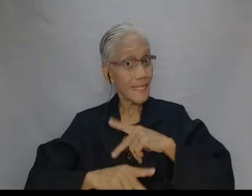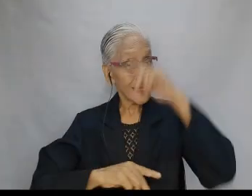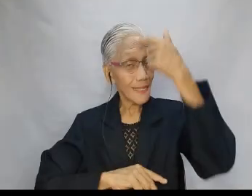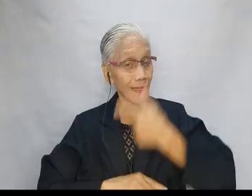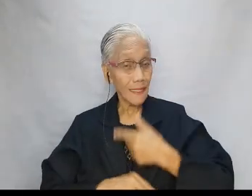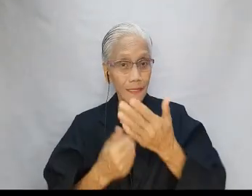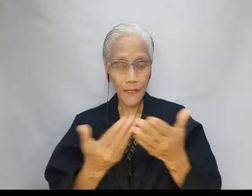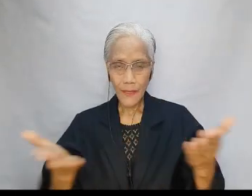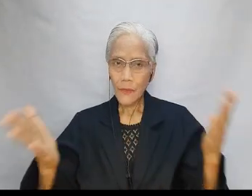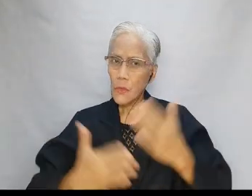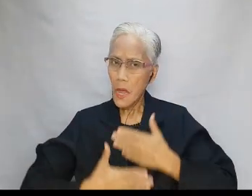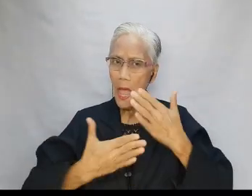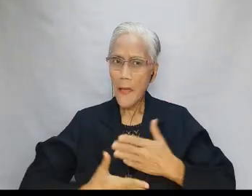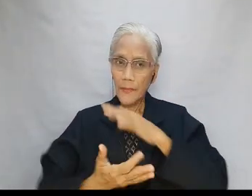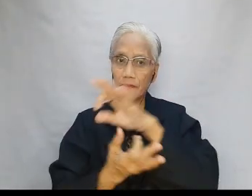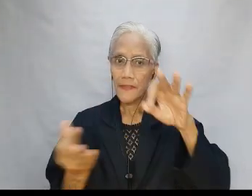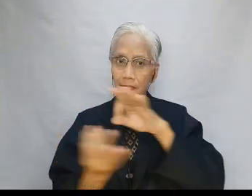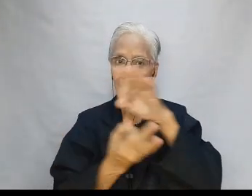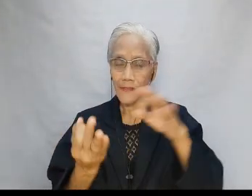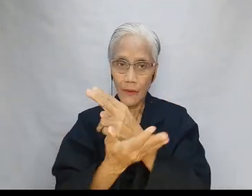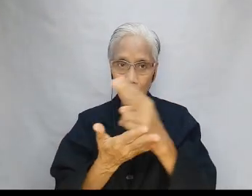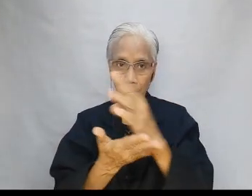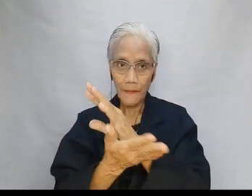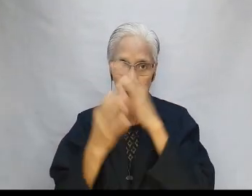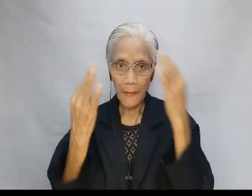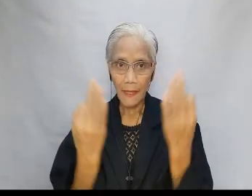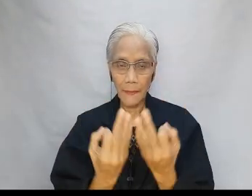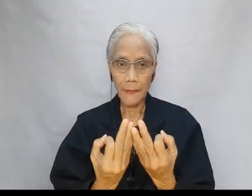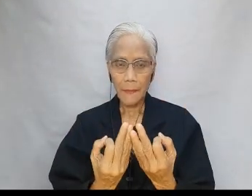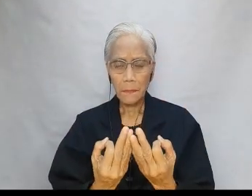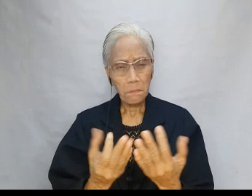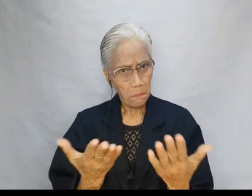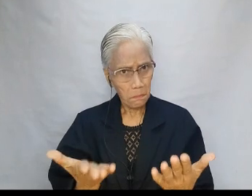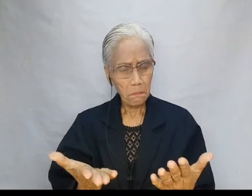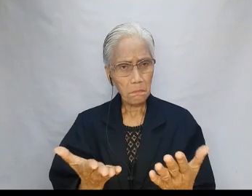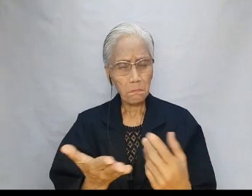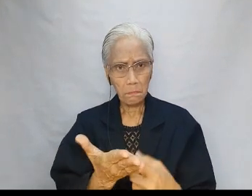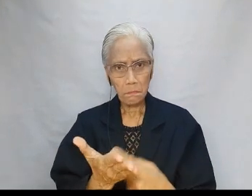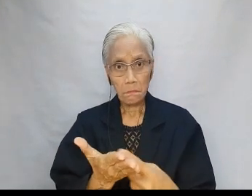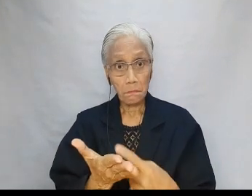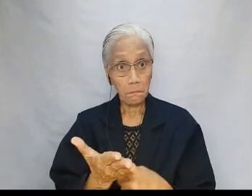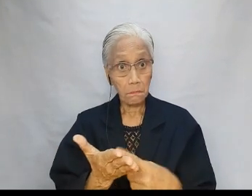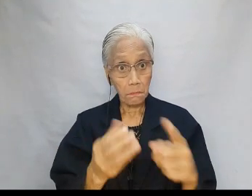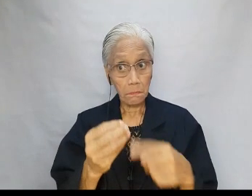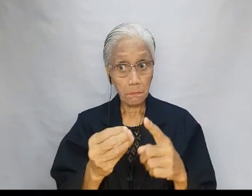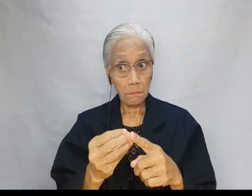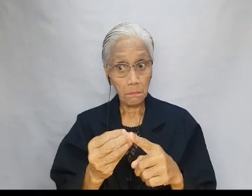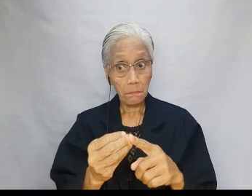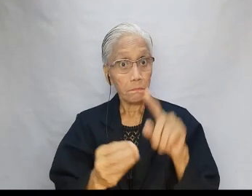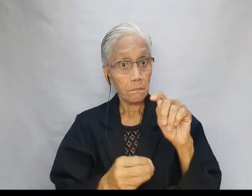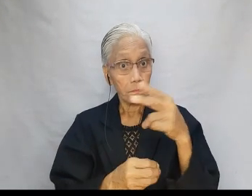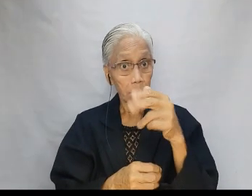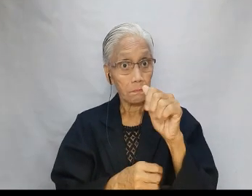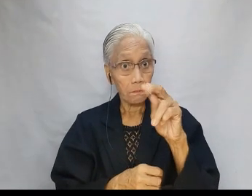Pleasant greetings to you. Happy Feast of the Holy Family. Let us talk about Tahanan. You